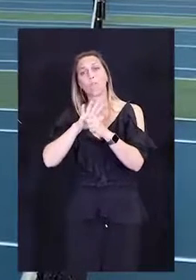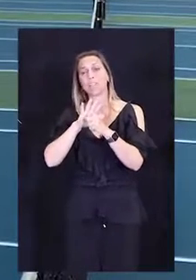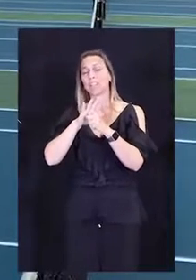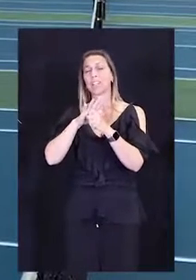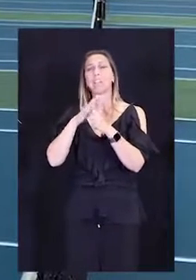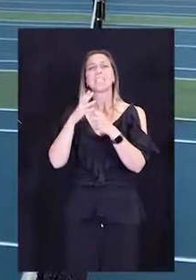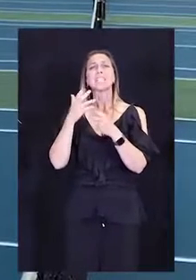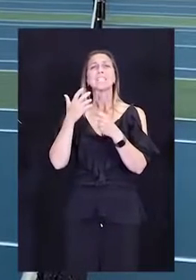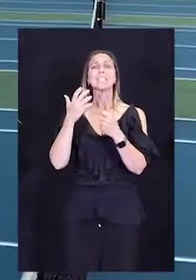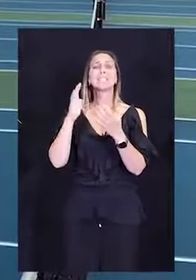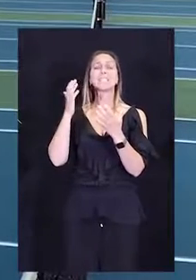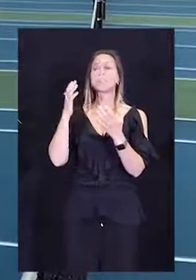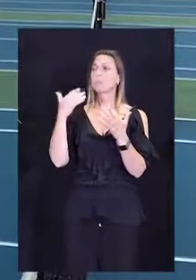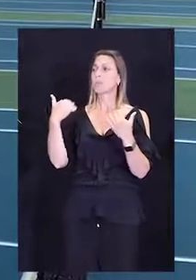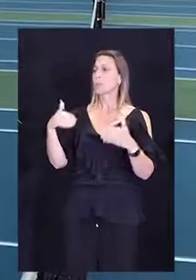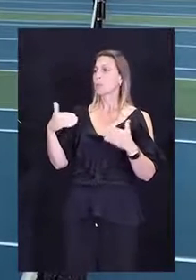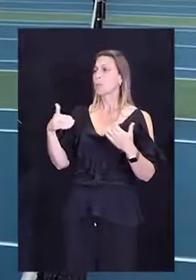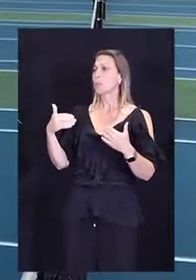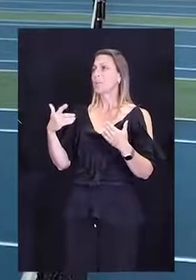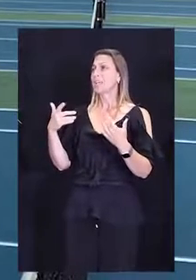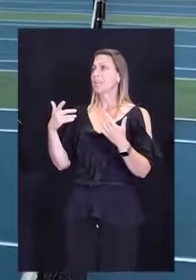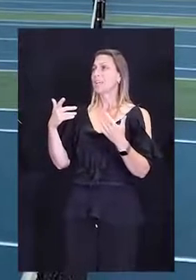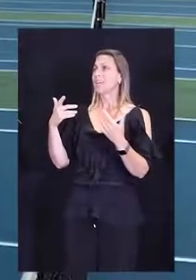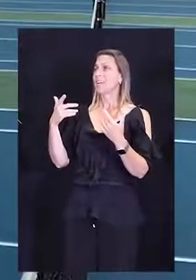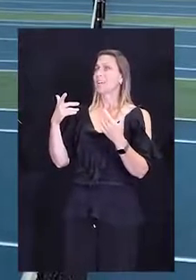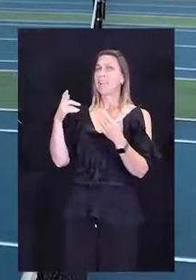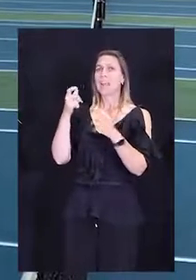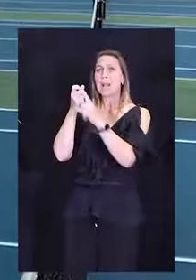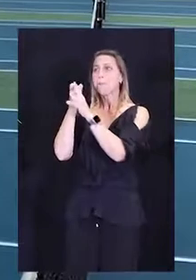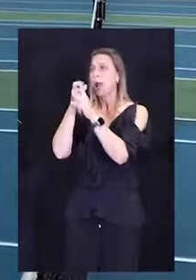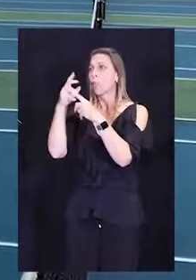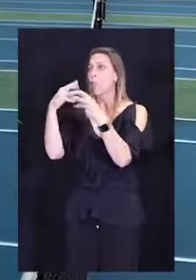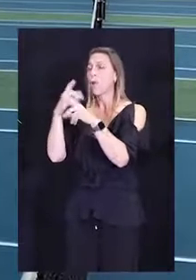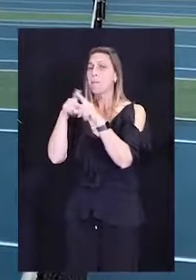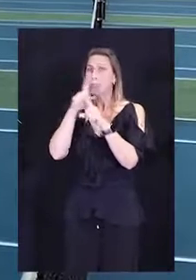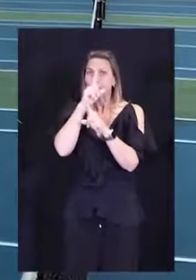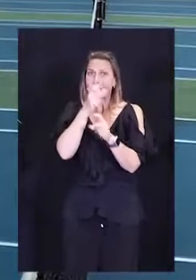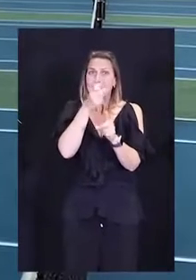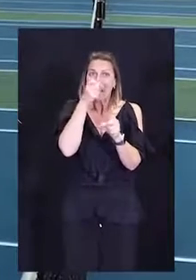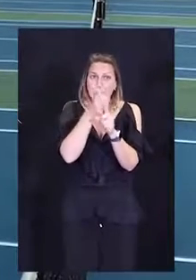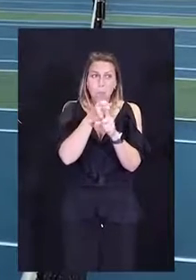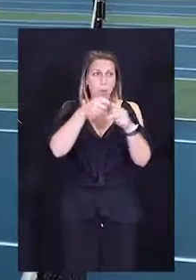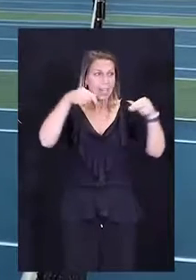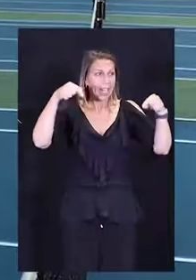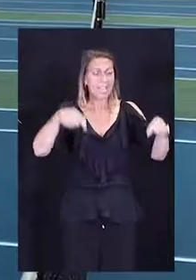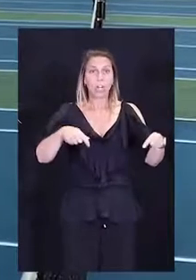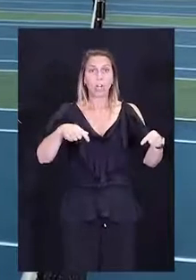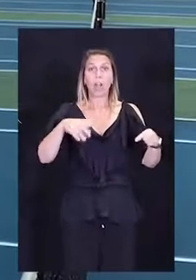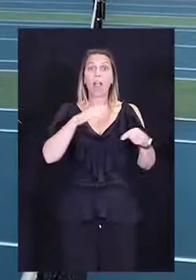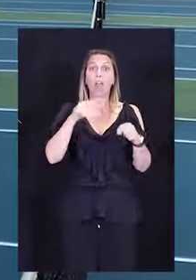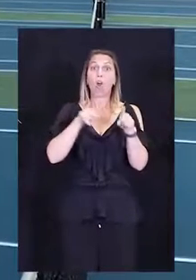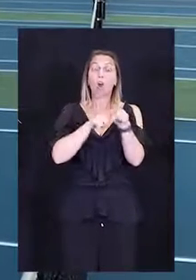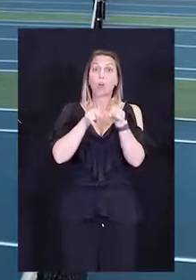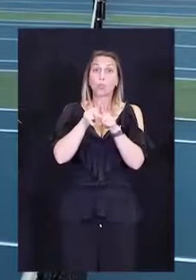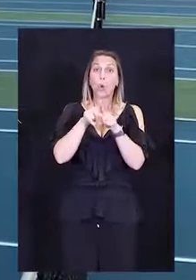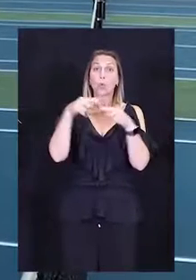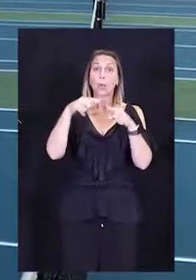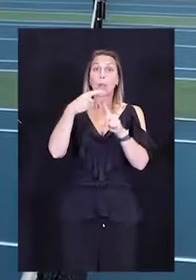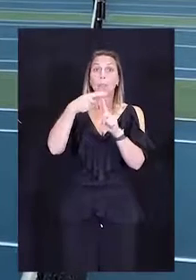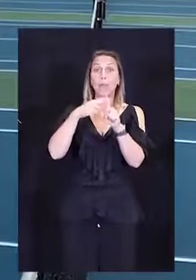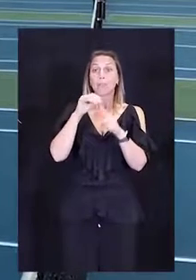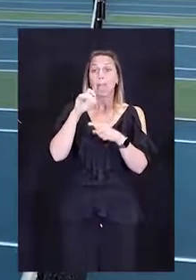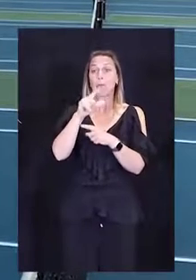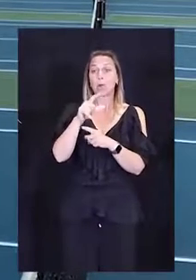these numbers show that it really has hit home. In April, 20.5 million people lost their jobs. This brought